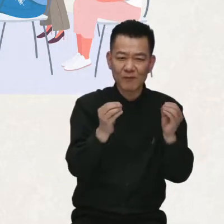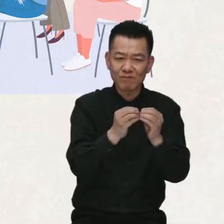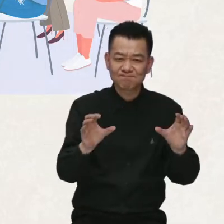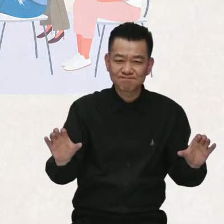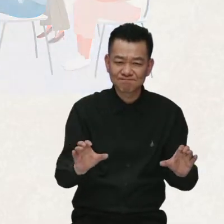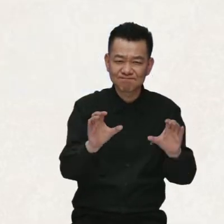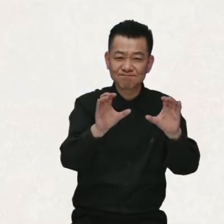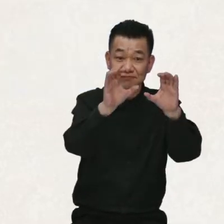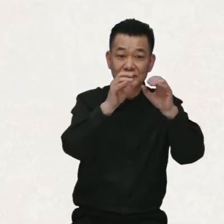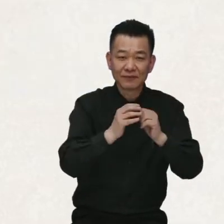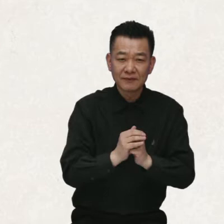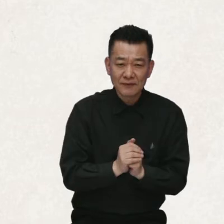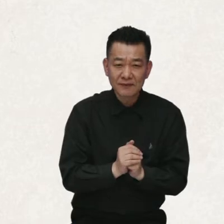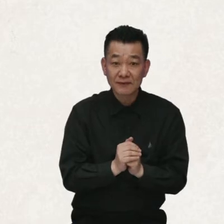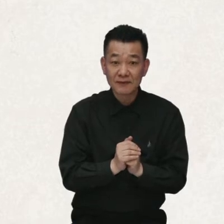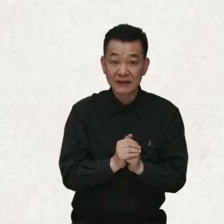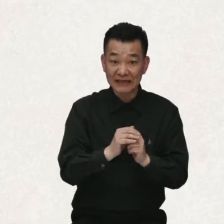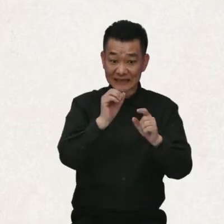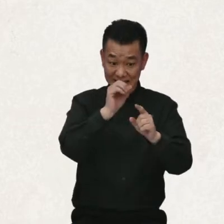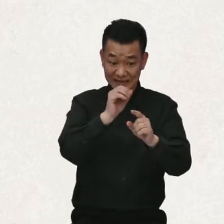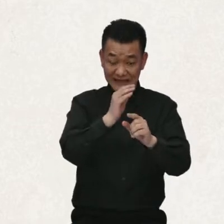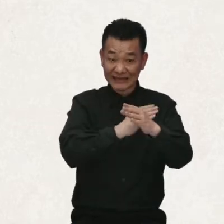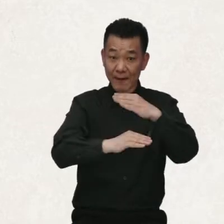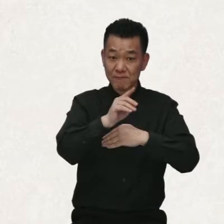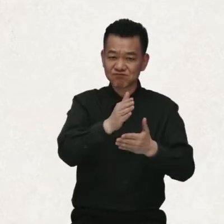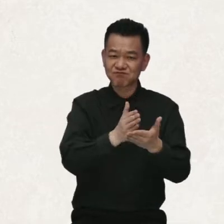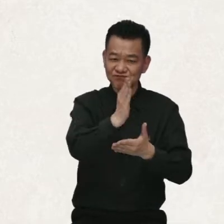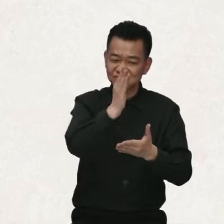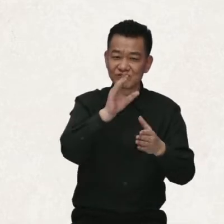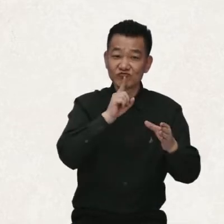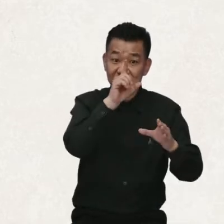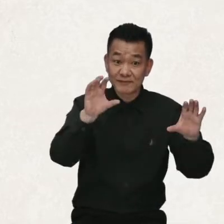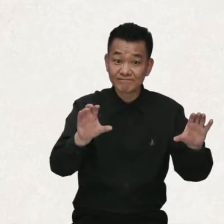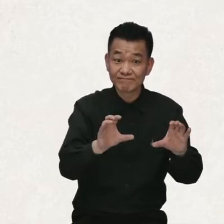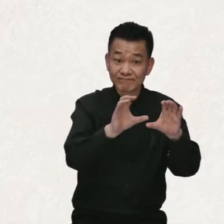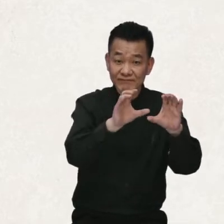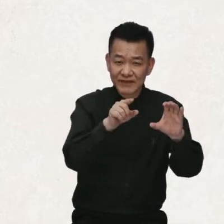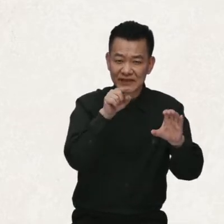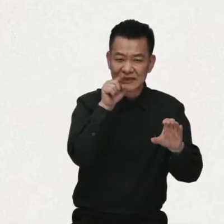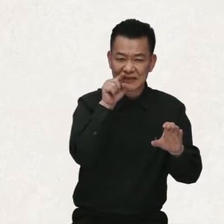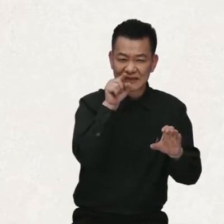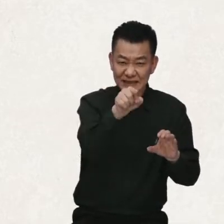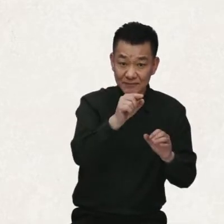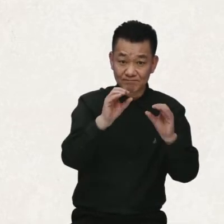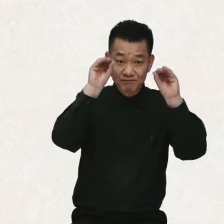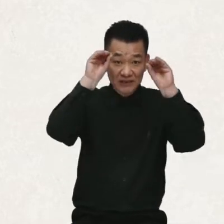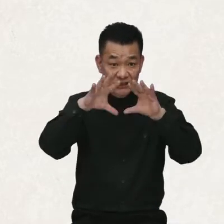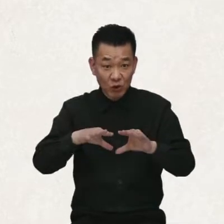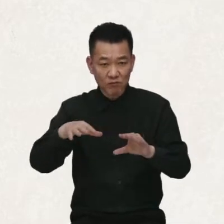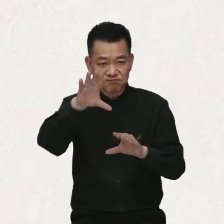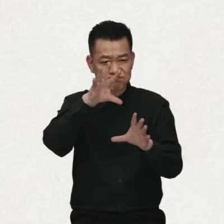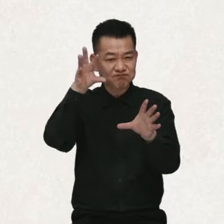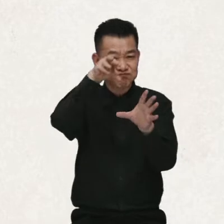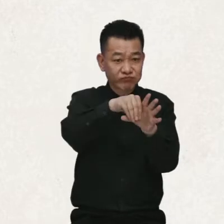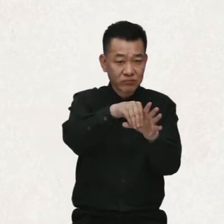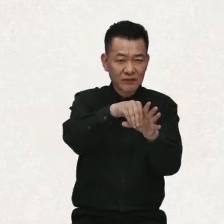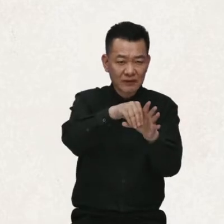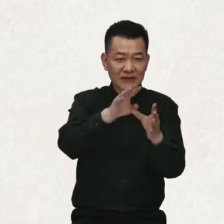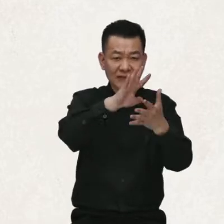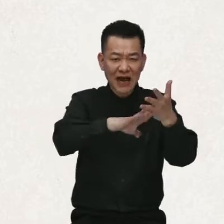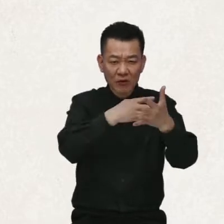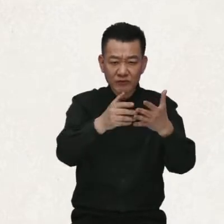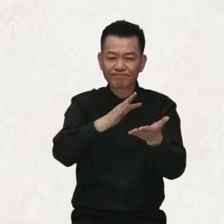skills. And for the realization of this right, states parties shall employ teachers, including teachers